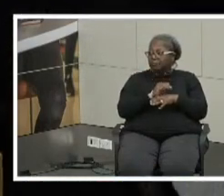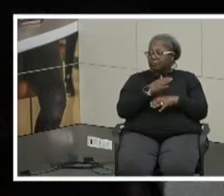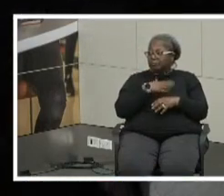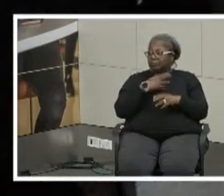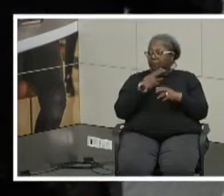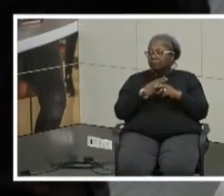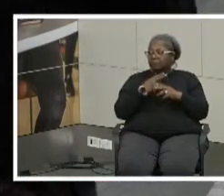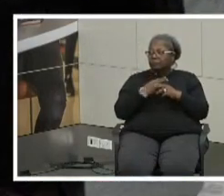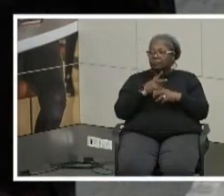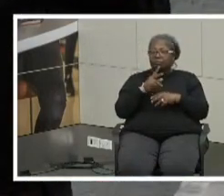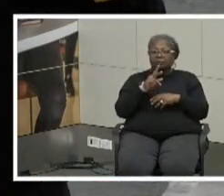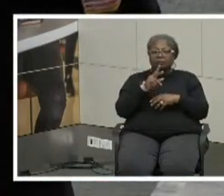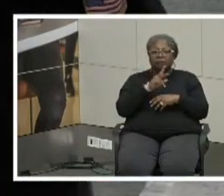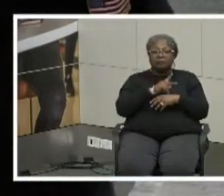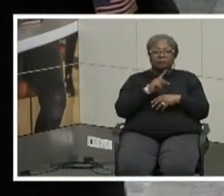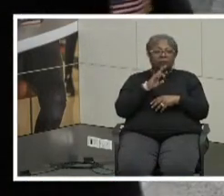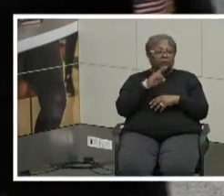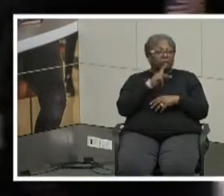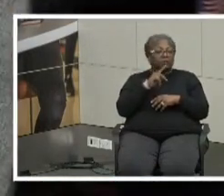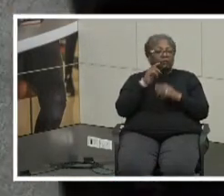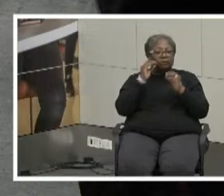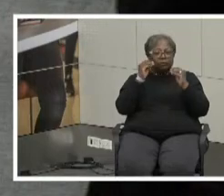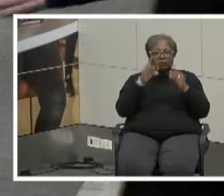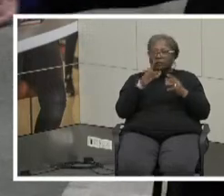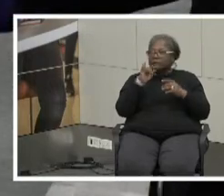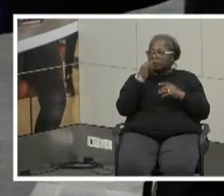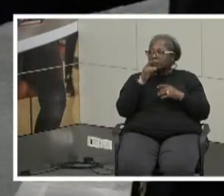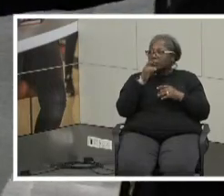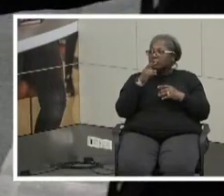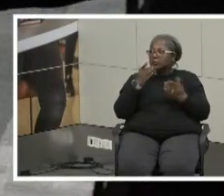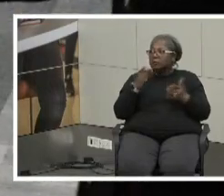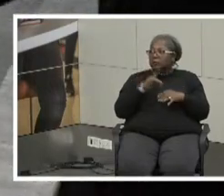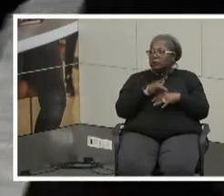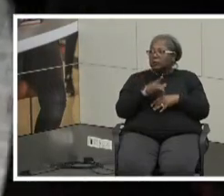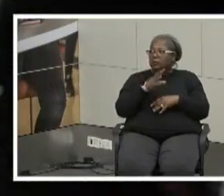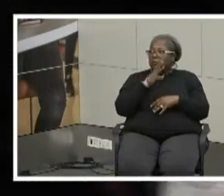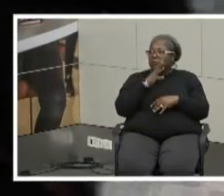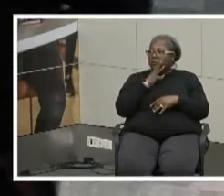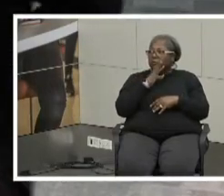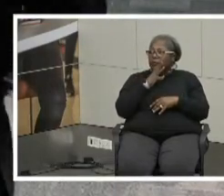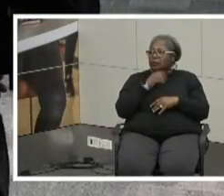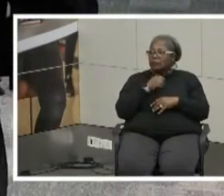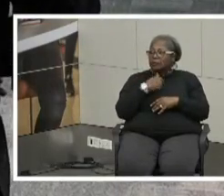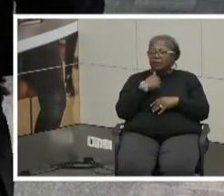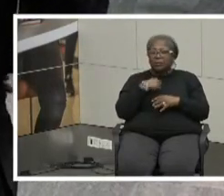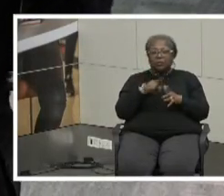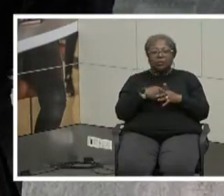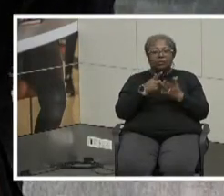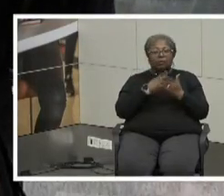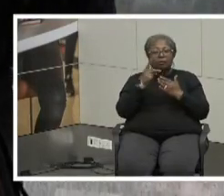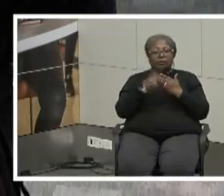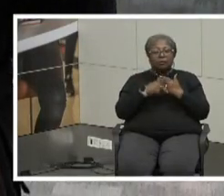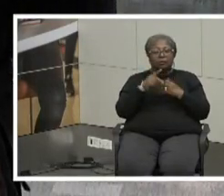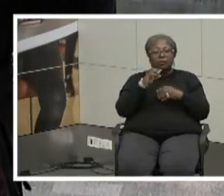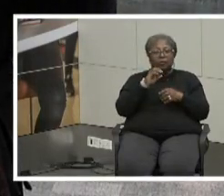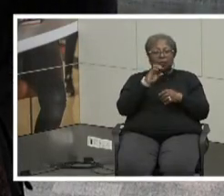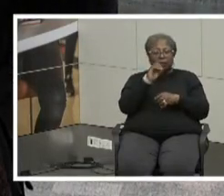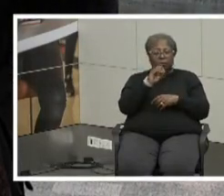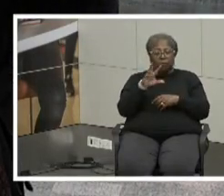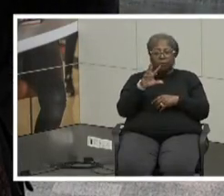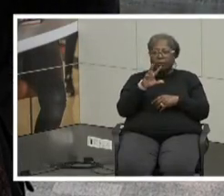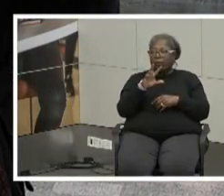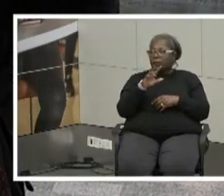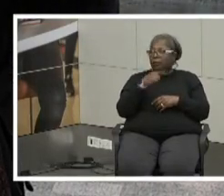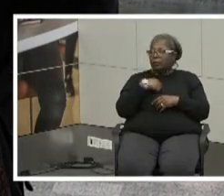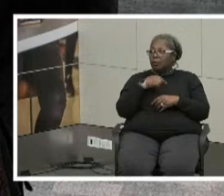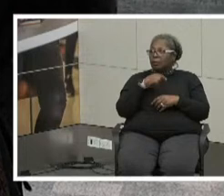um I am a kissar kids instructor I'm actually the instructor of the kiddos that were up here earlier speaking um I started the program in 2003